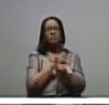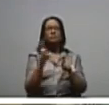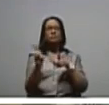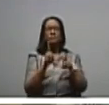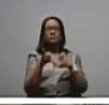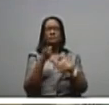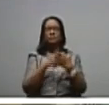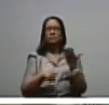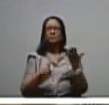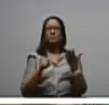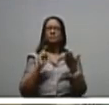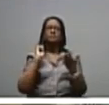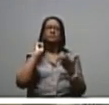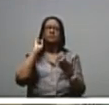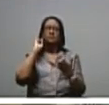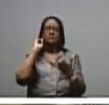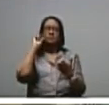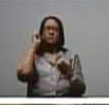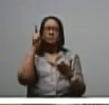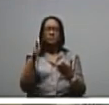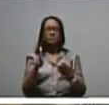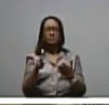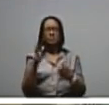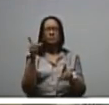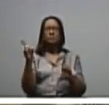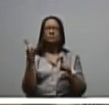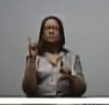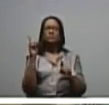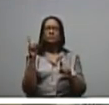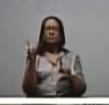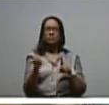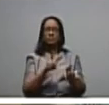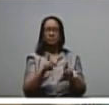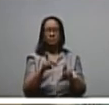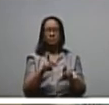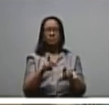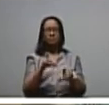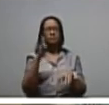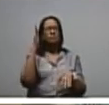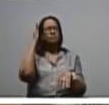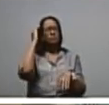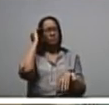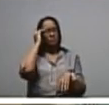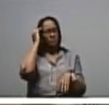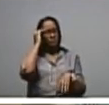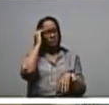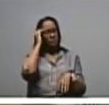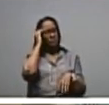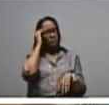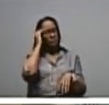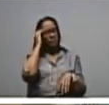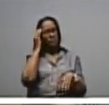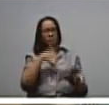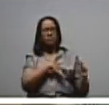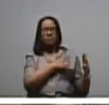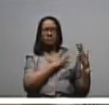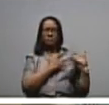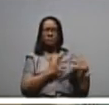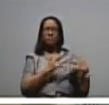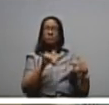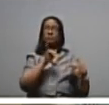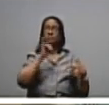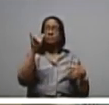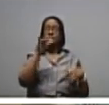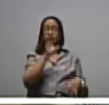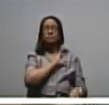our mind is the mind of Christ and our heart is the heart of Christ,